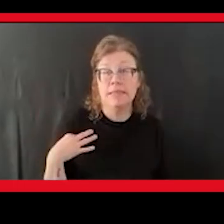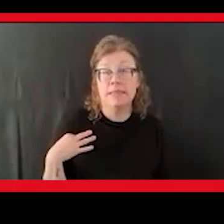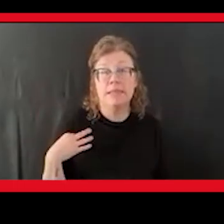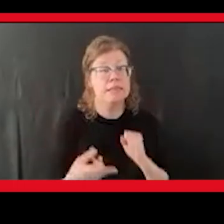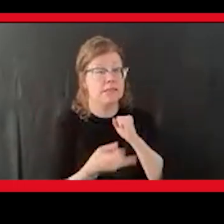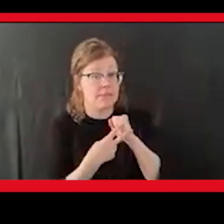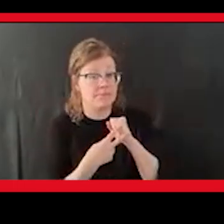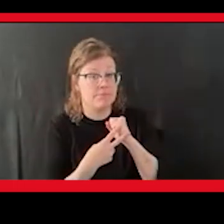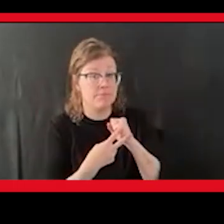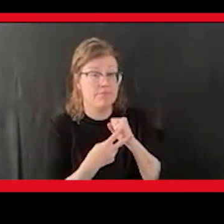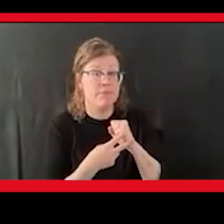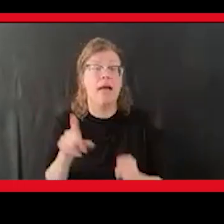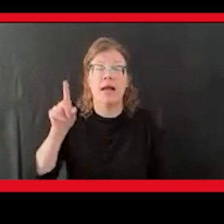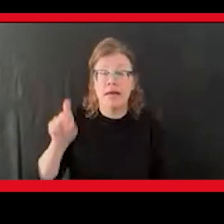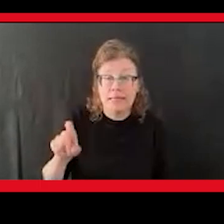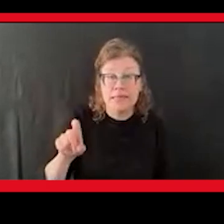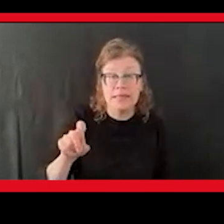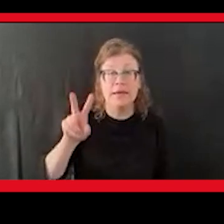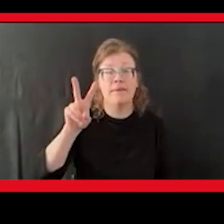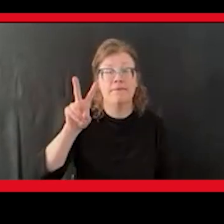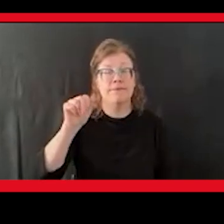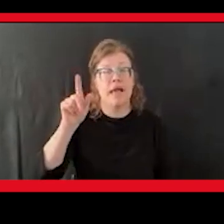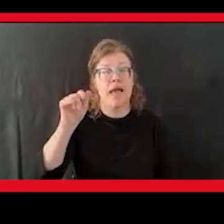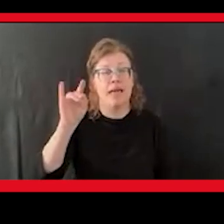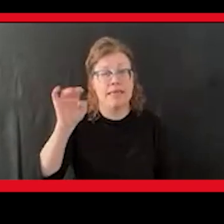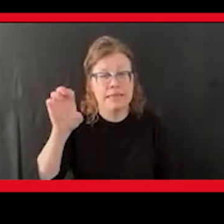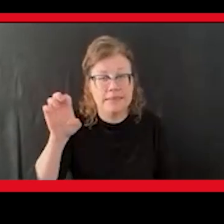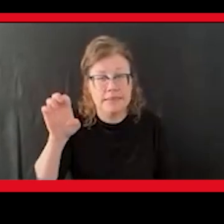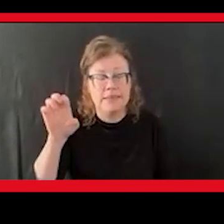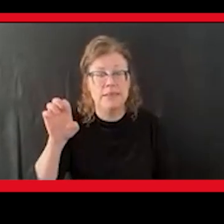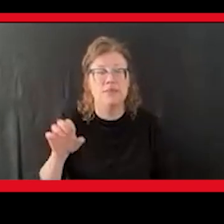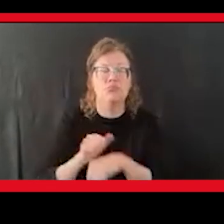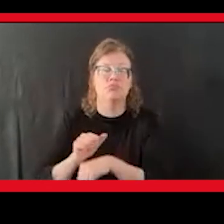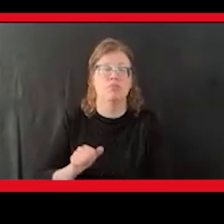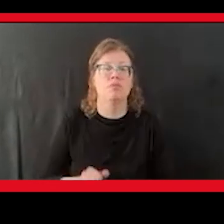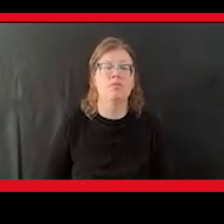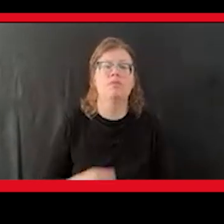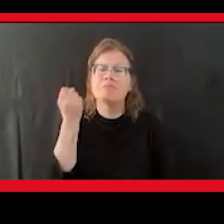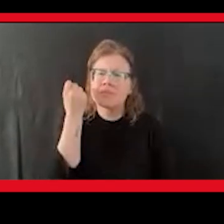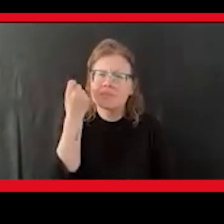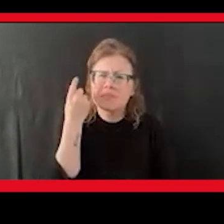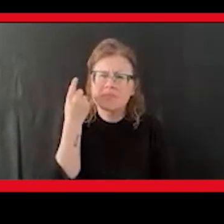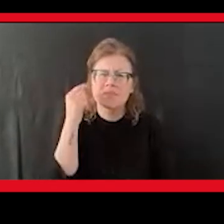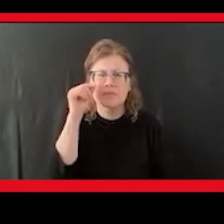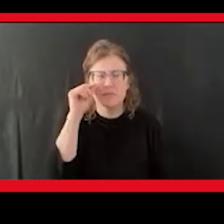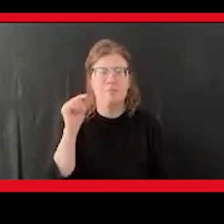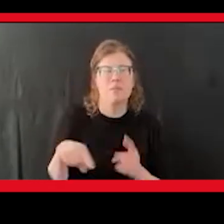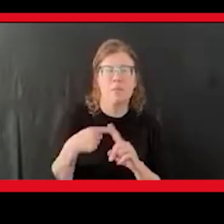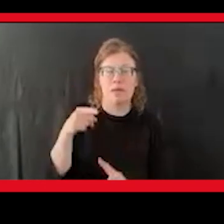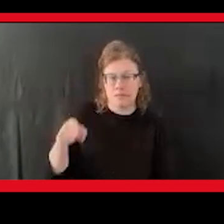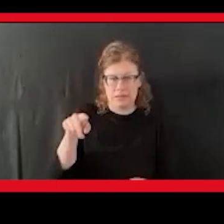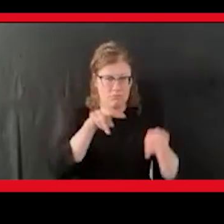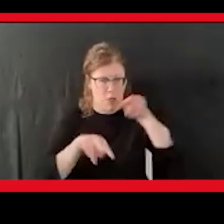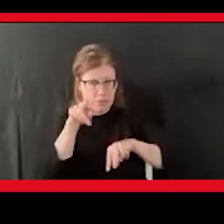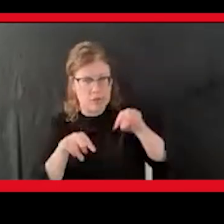to make sure you aren't missing any required information. Once everything looks good to go, you can